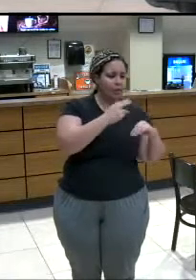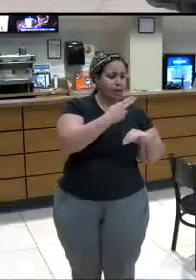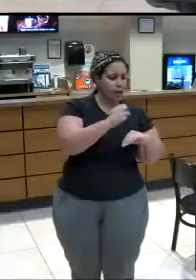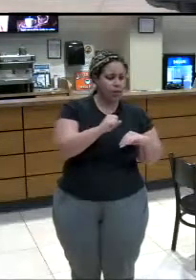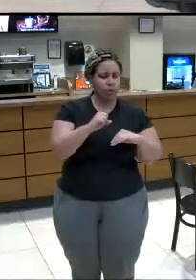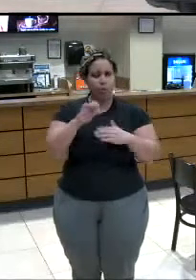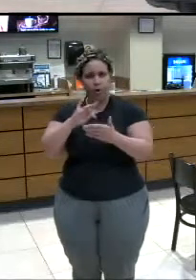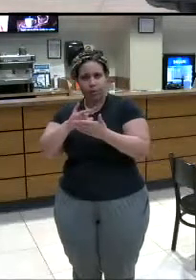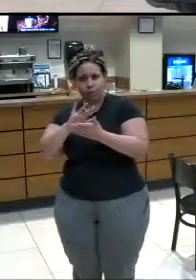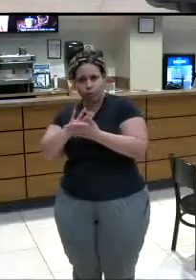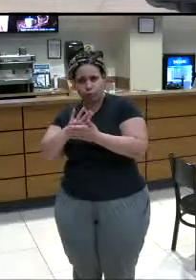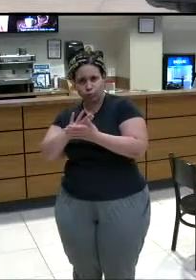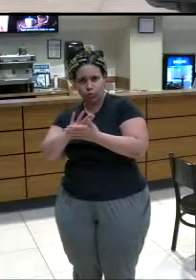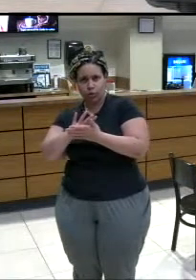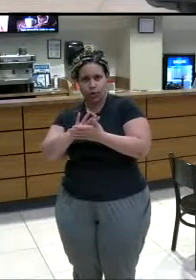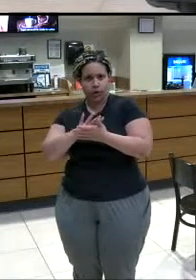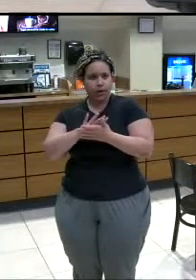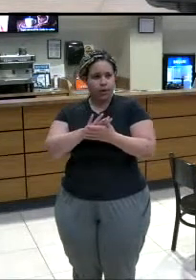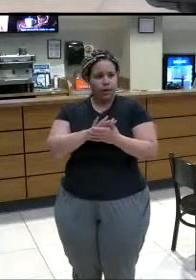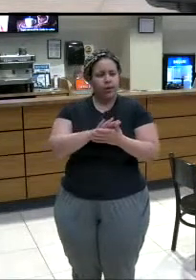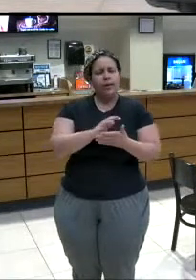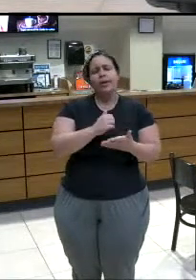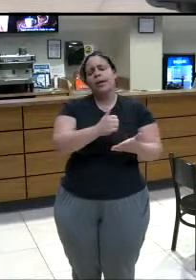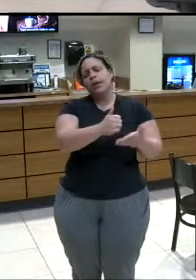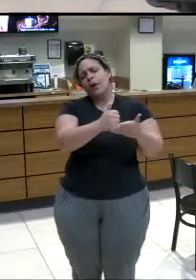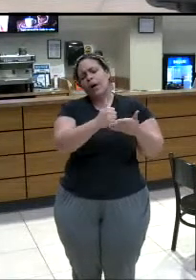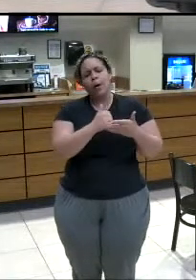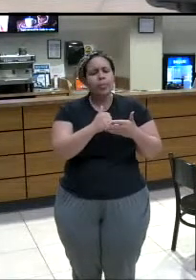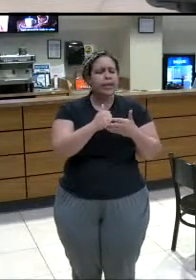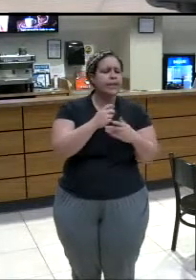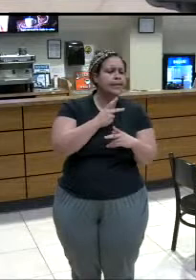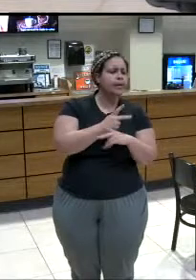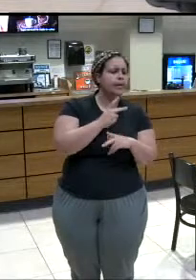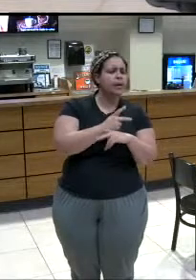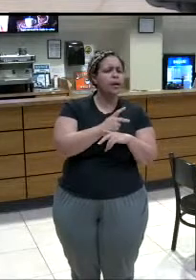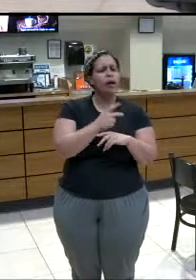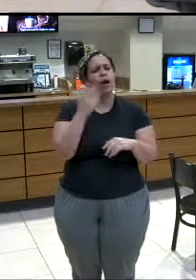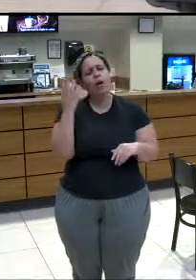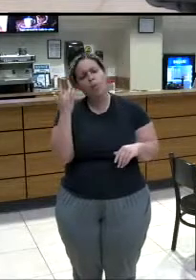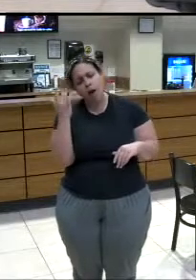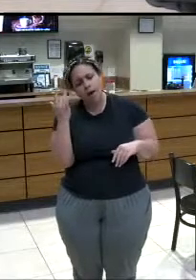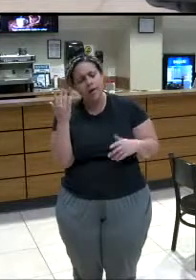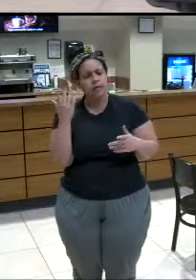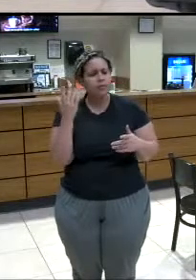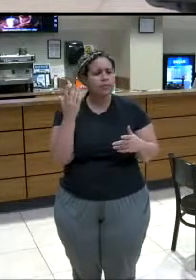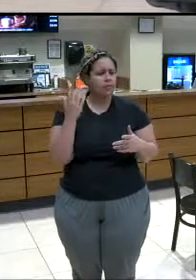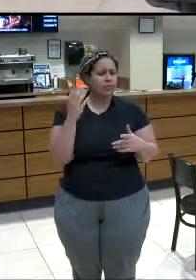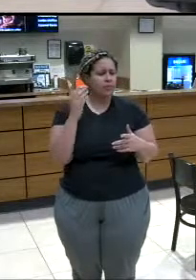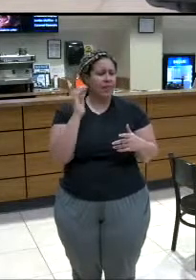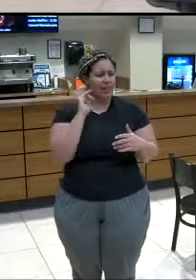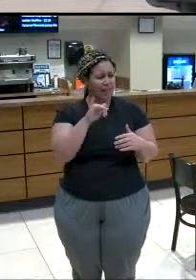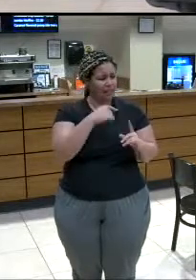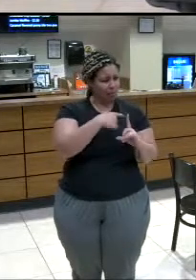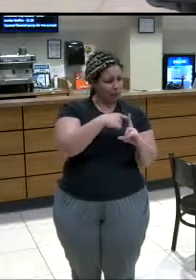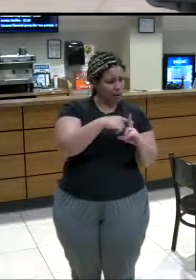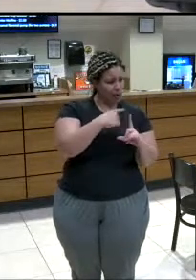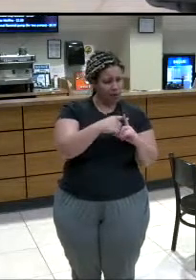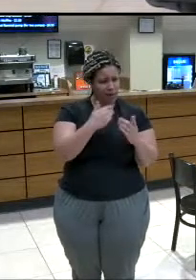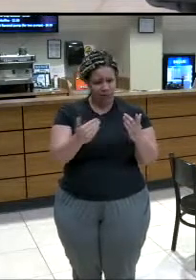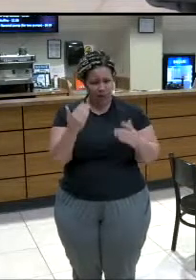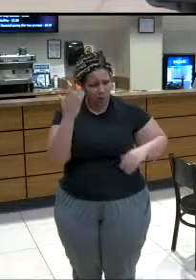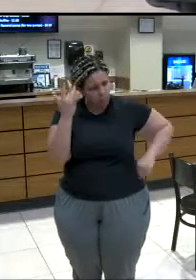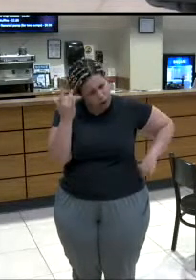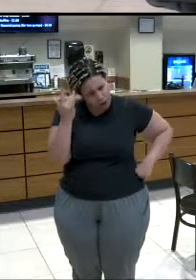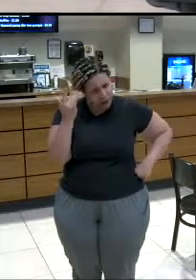you just help me one more step to figure out why that's a good thing? Are we inspiring curiosity? Are